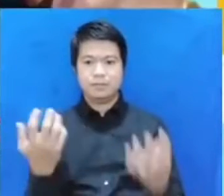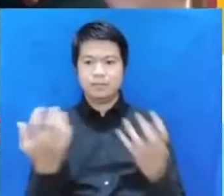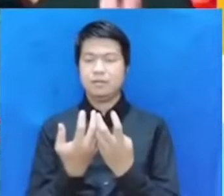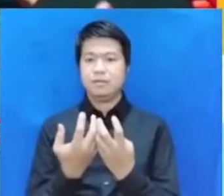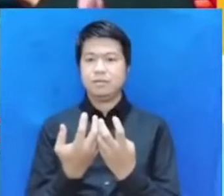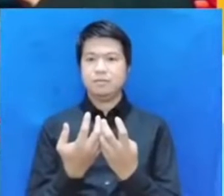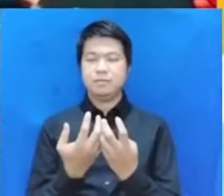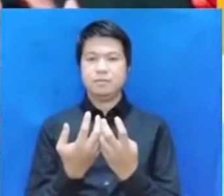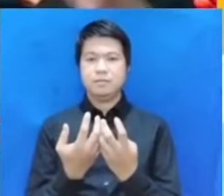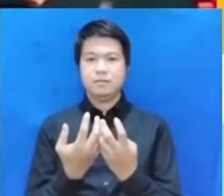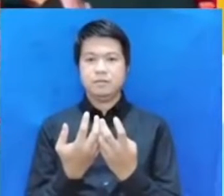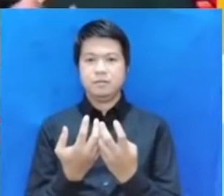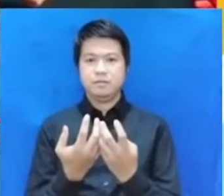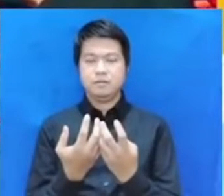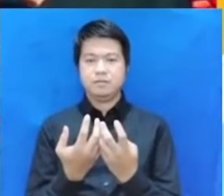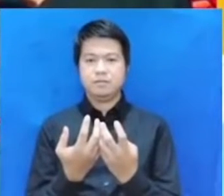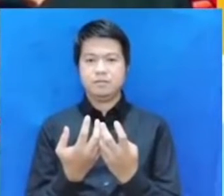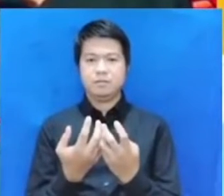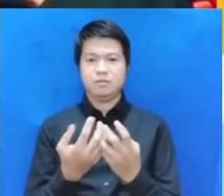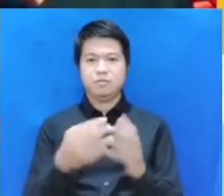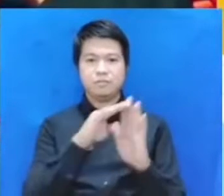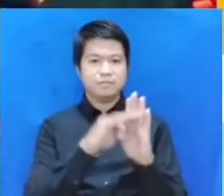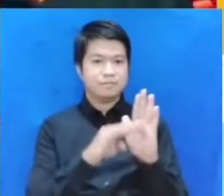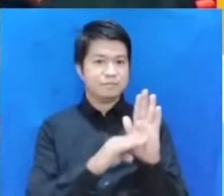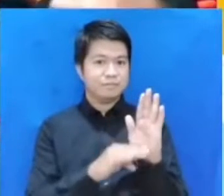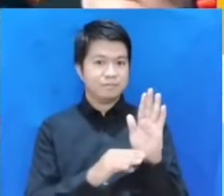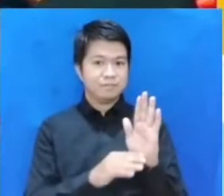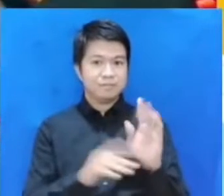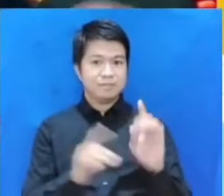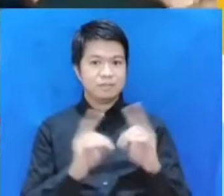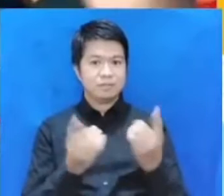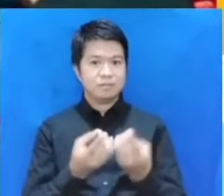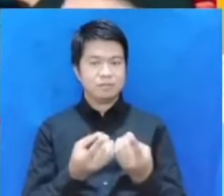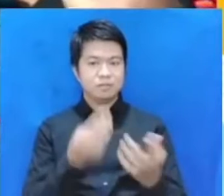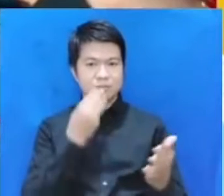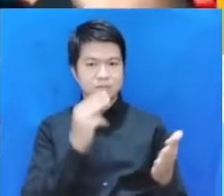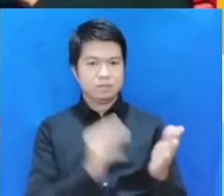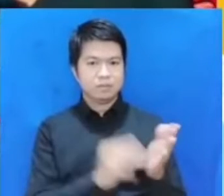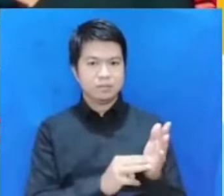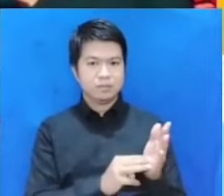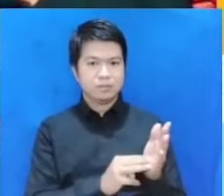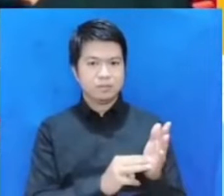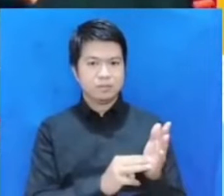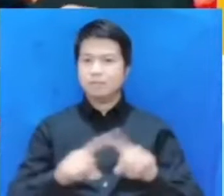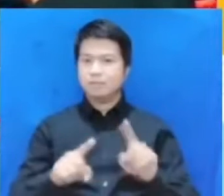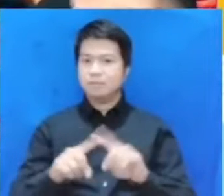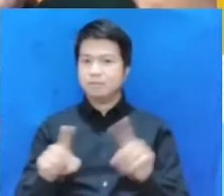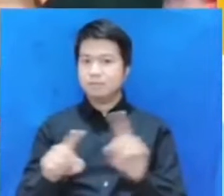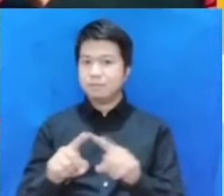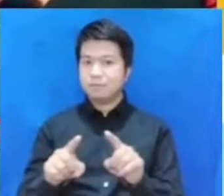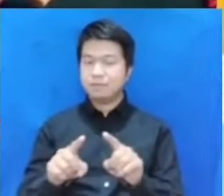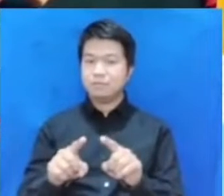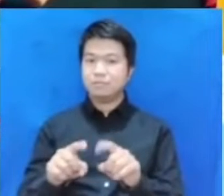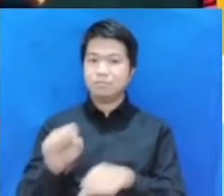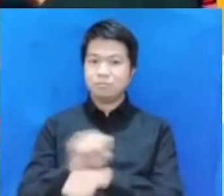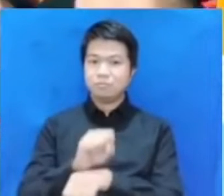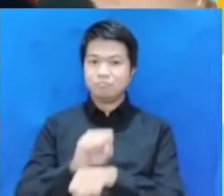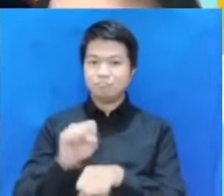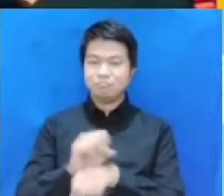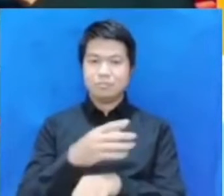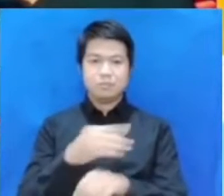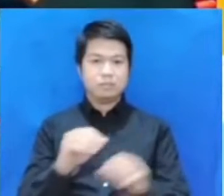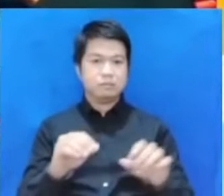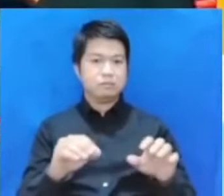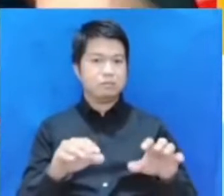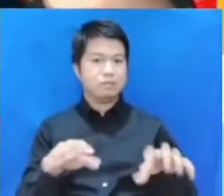cycle enumerated in this department memorandum, the different task and activity that the rater and